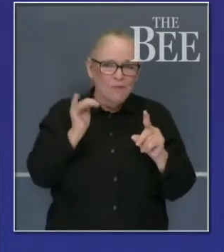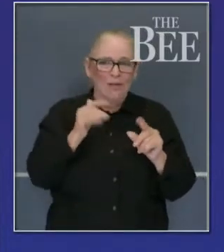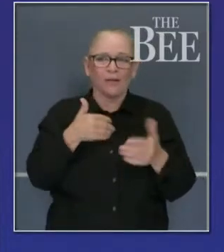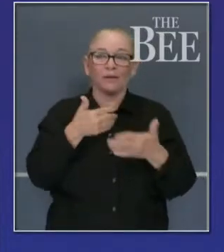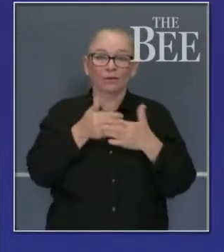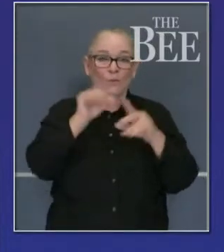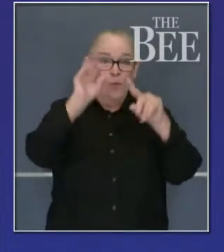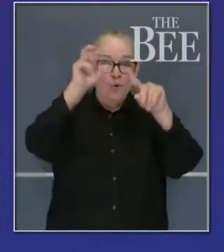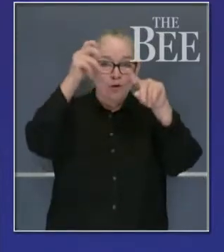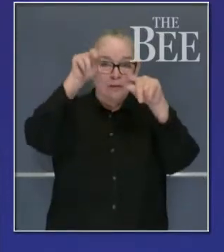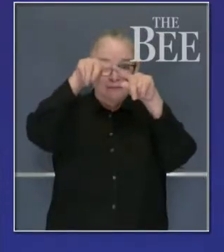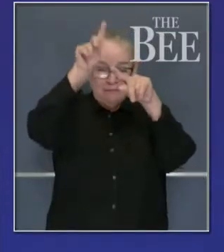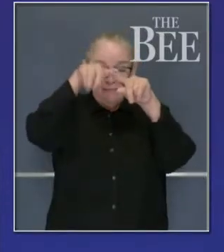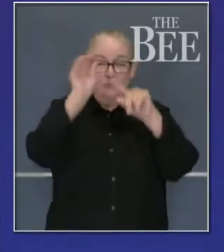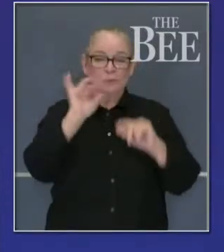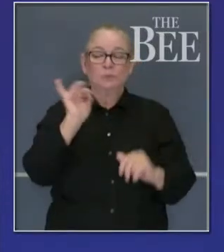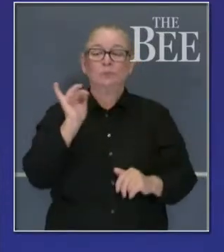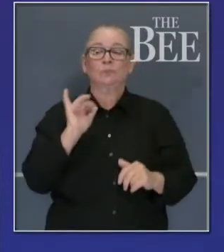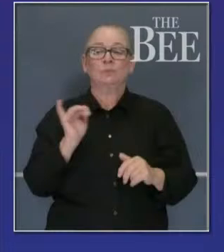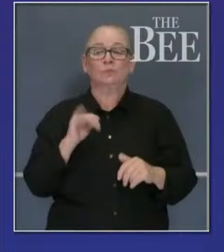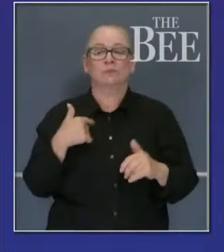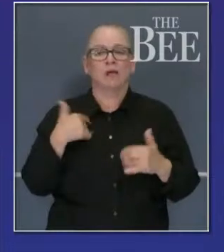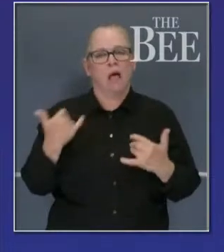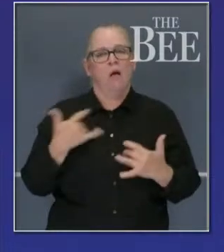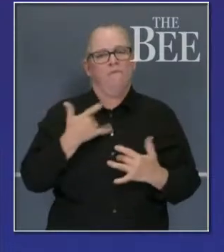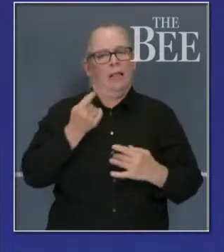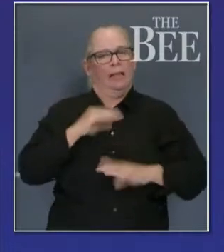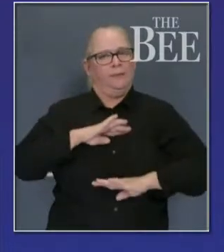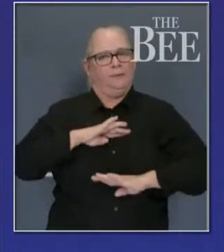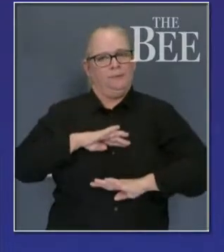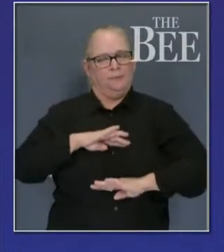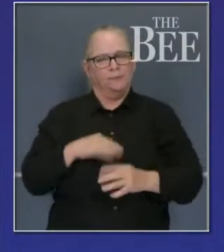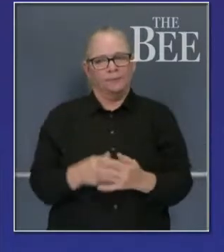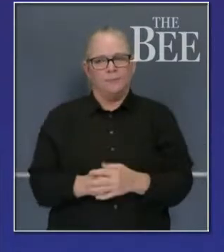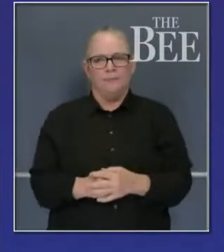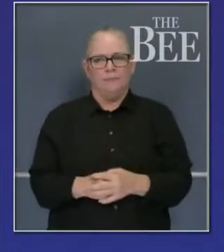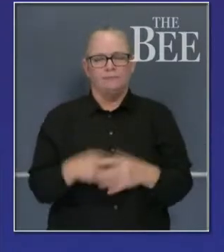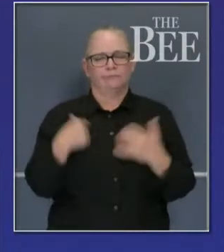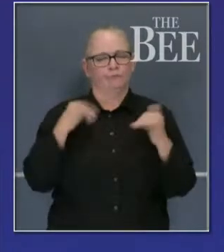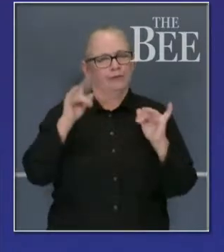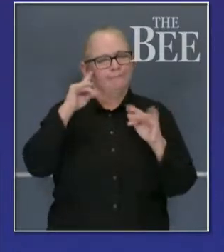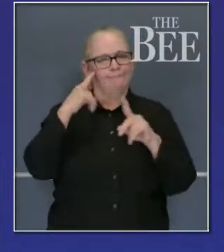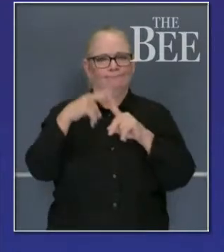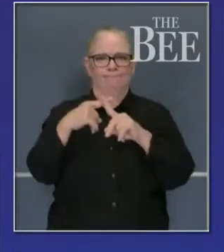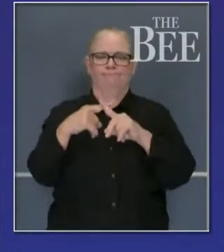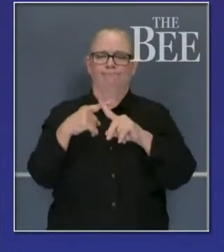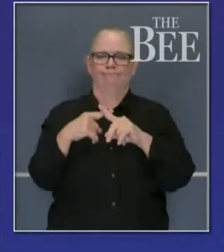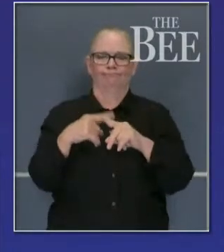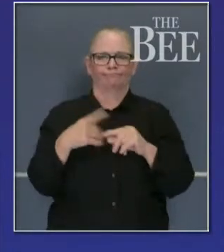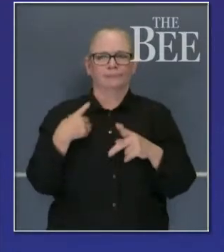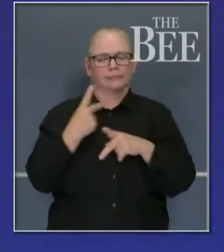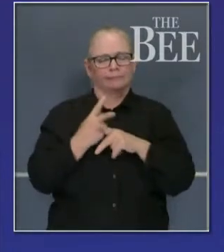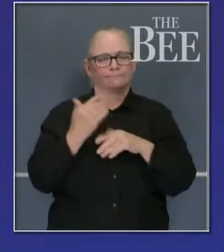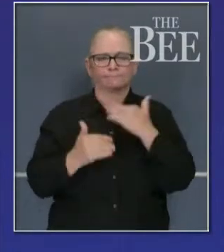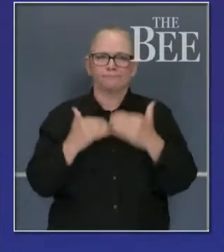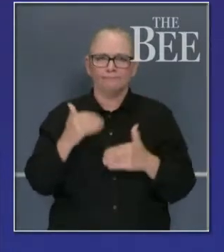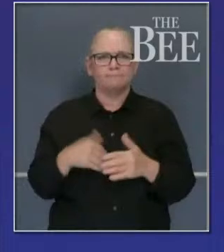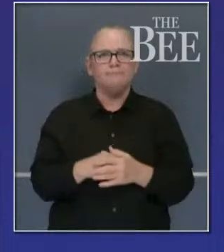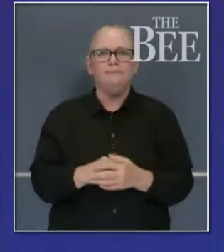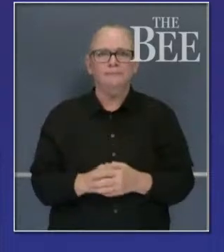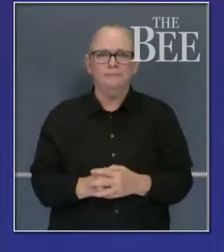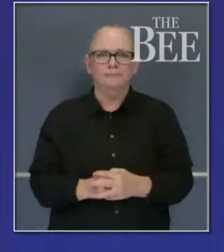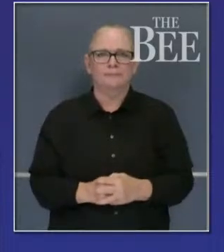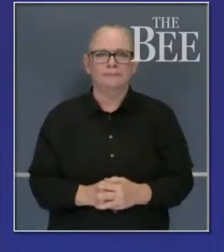is potentially very relieving and point of some optimism as we move forward. Speaking of